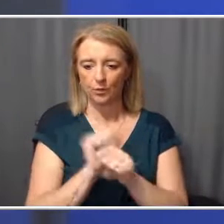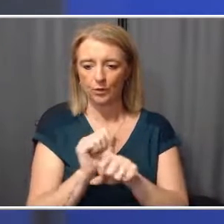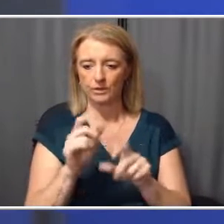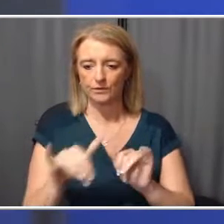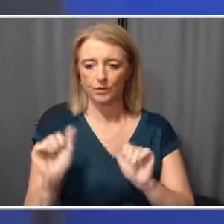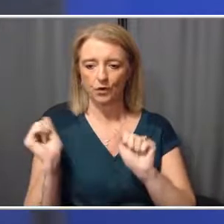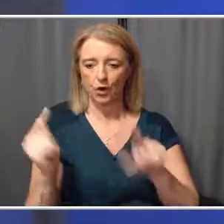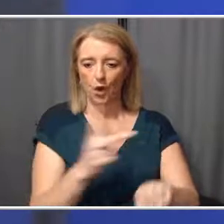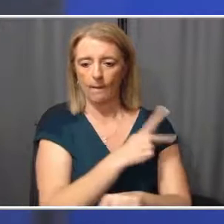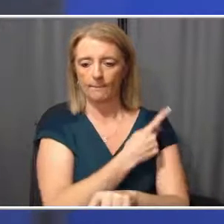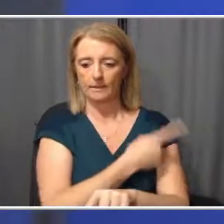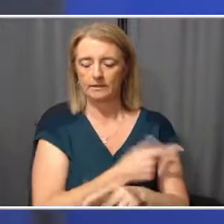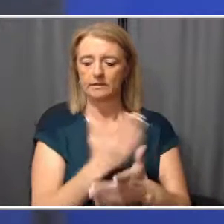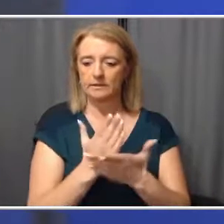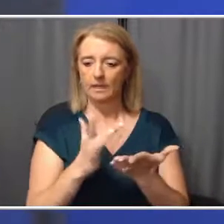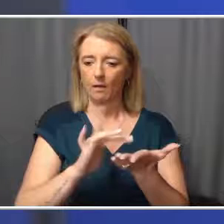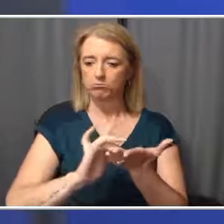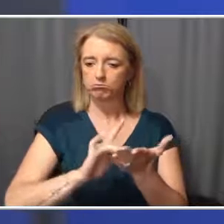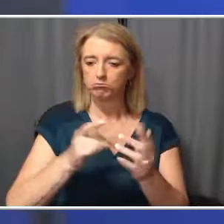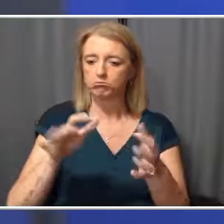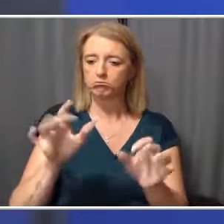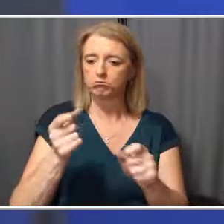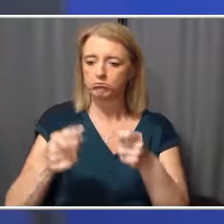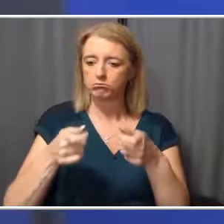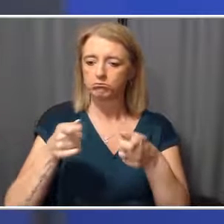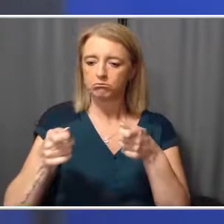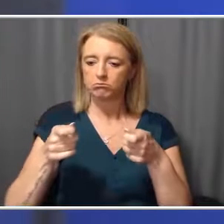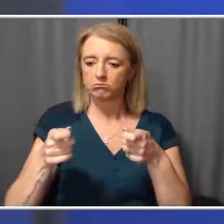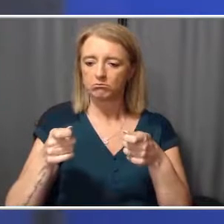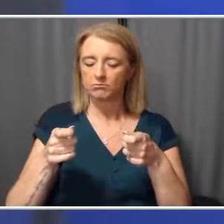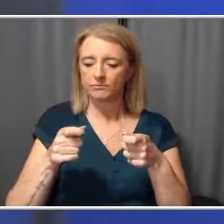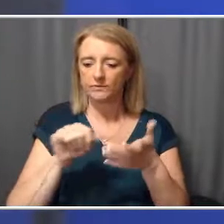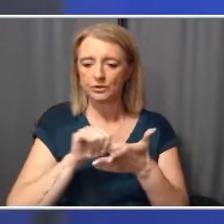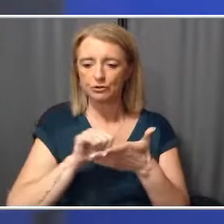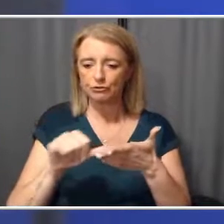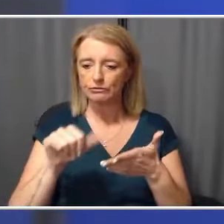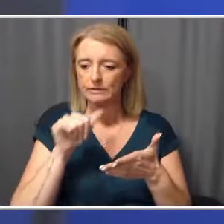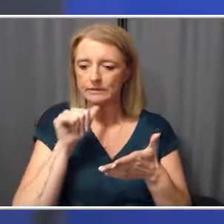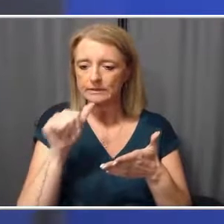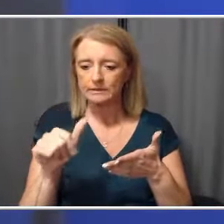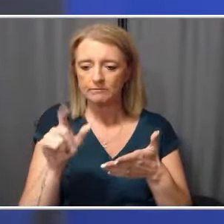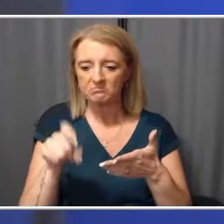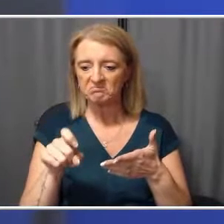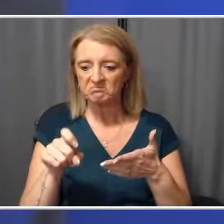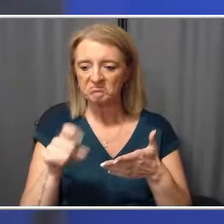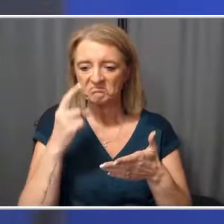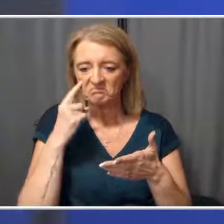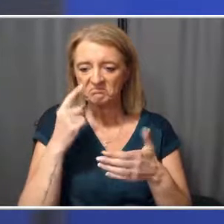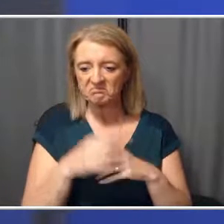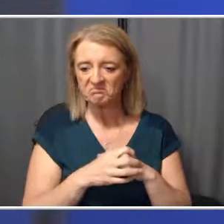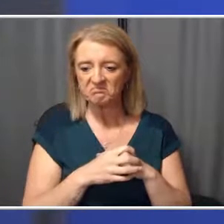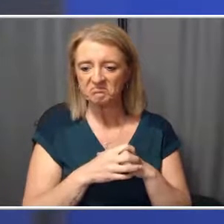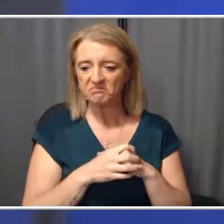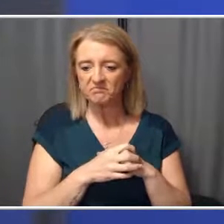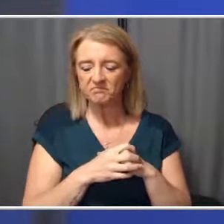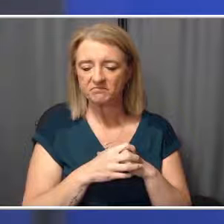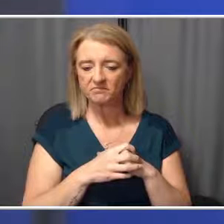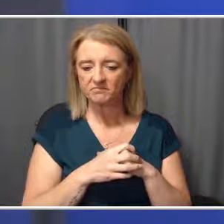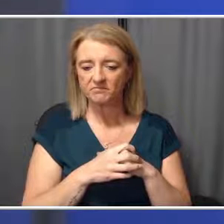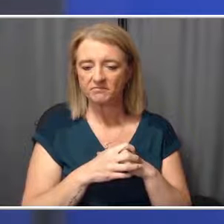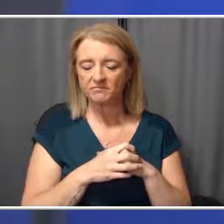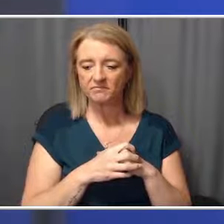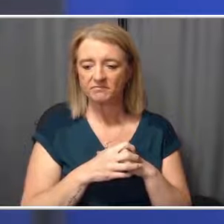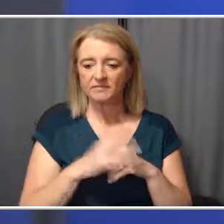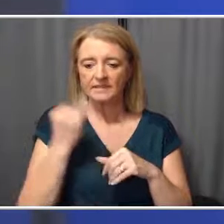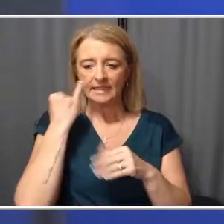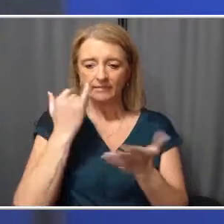our colleagues about this. So we were talking before the program with Sarah and how she went through the process and got connected with certain